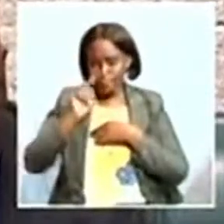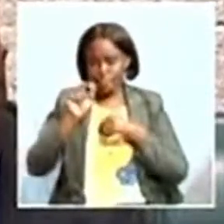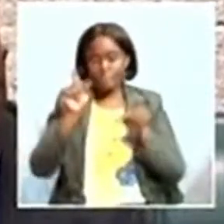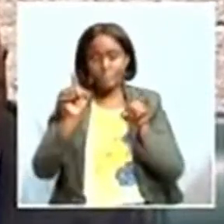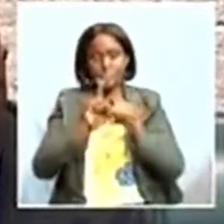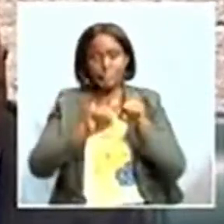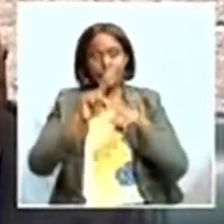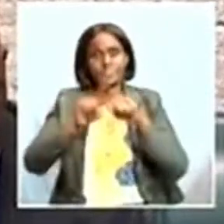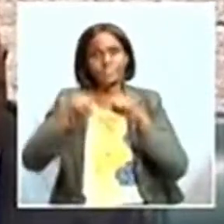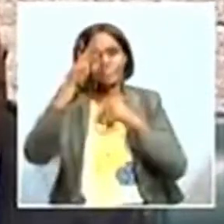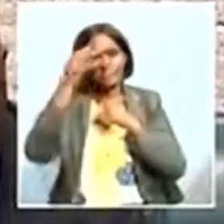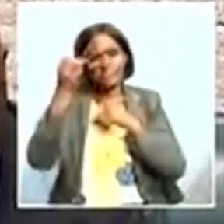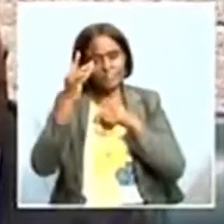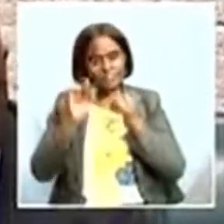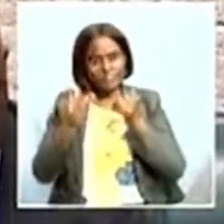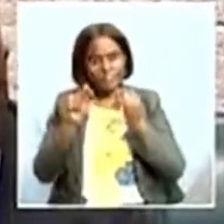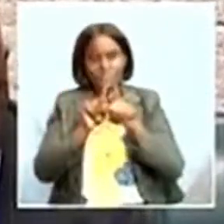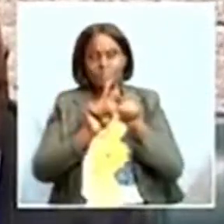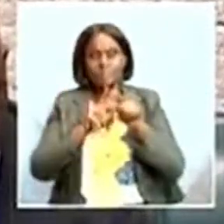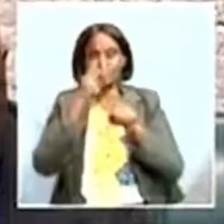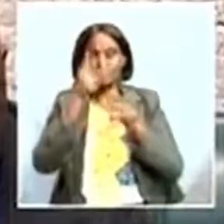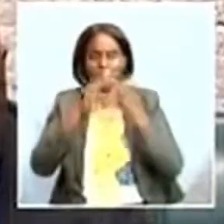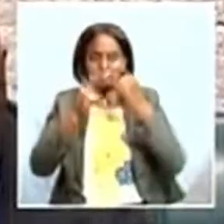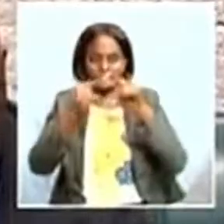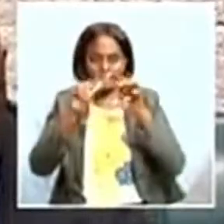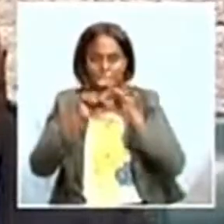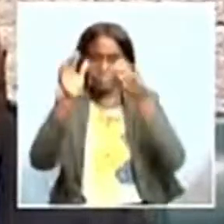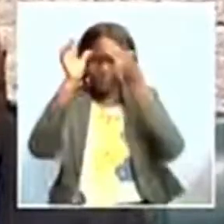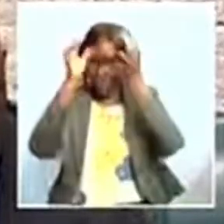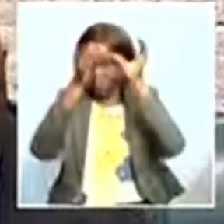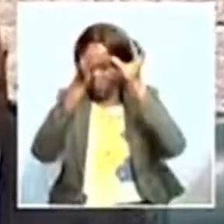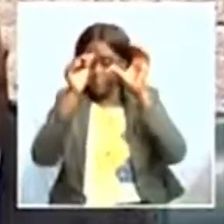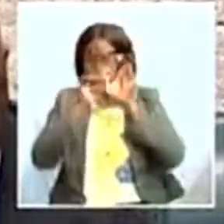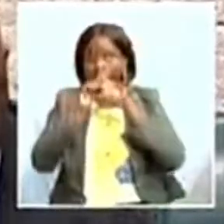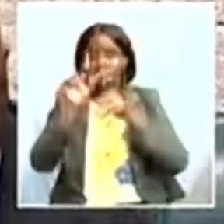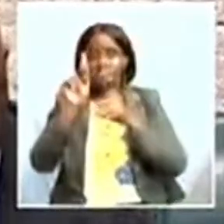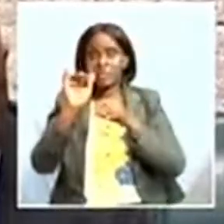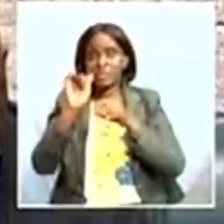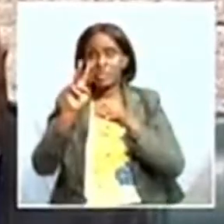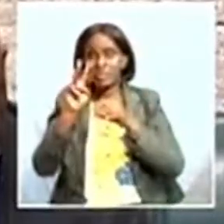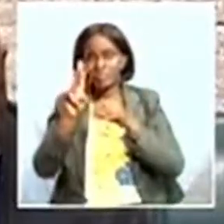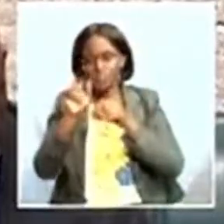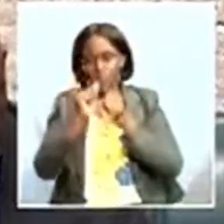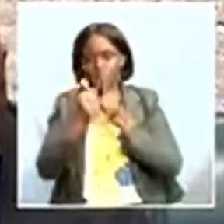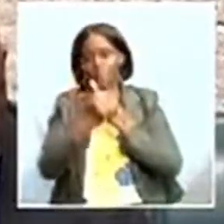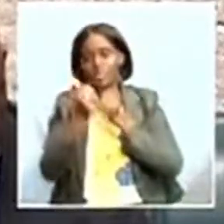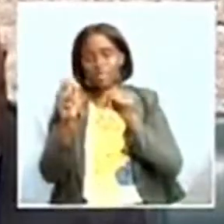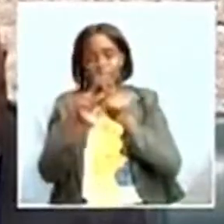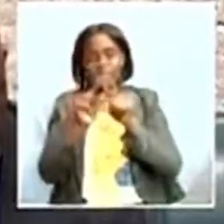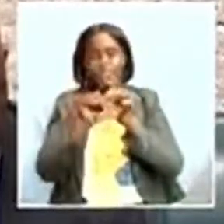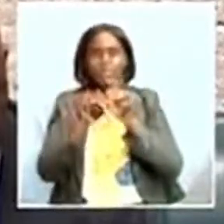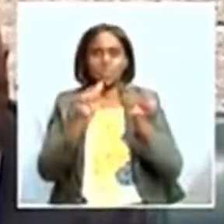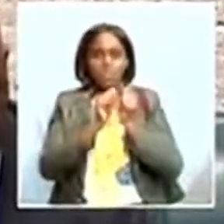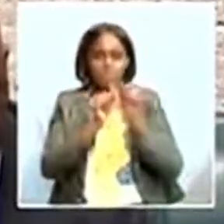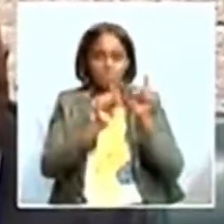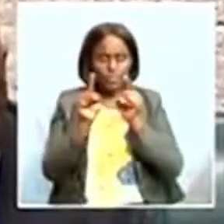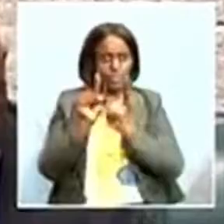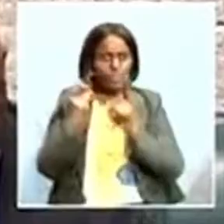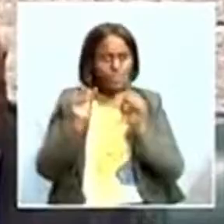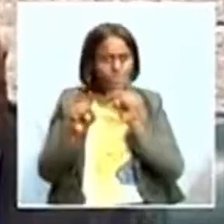ignored. Looking at the happenings in DRC, in Kivu, and so on, and also the